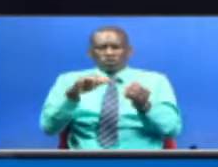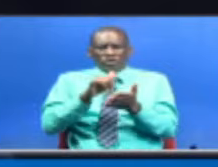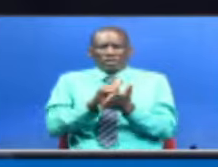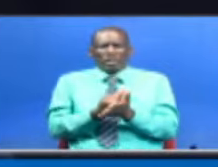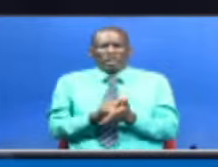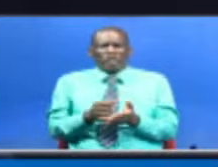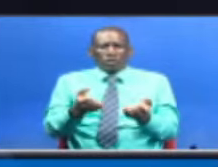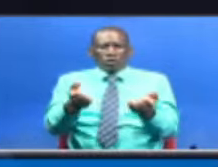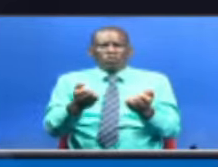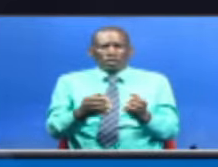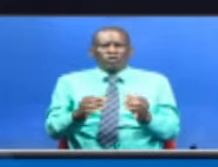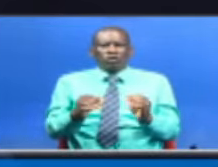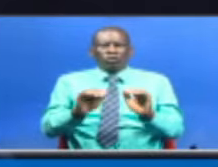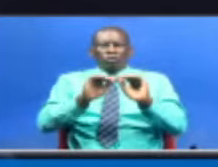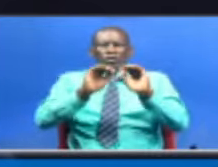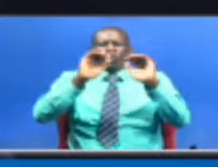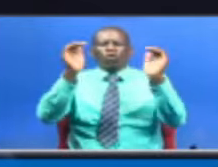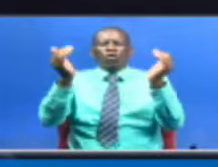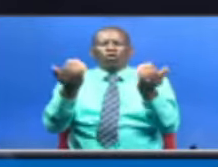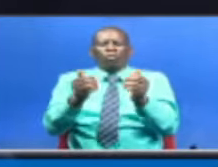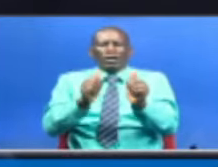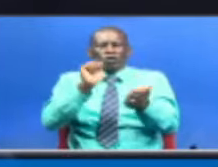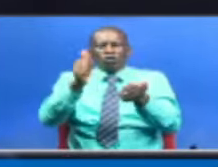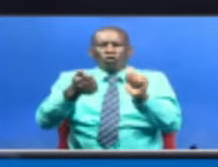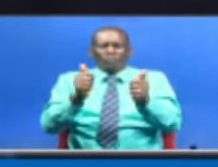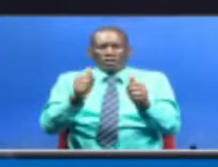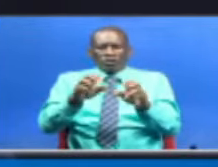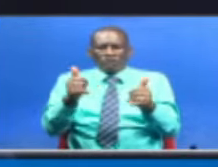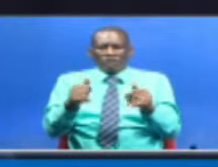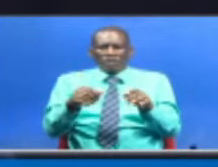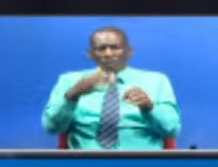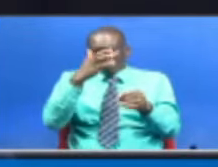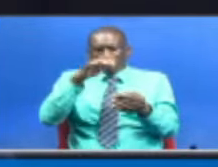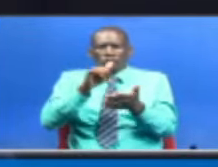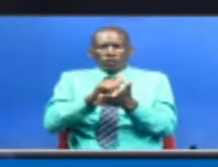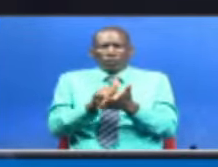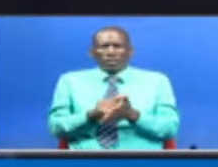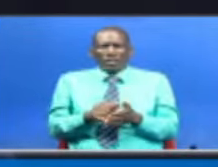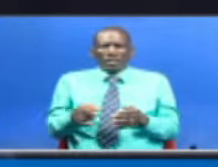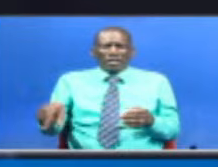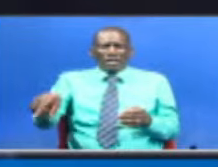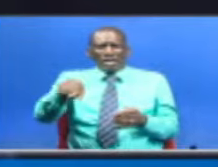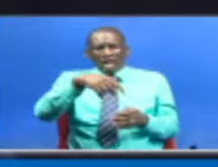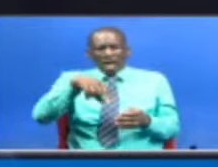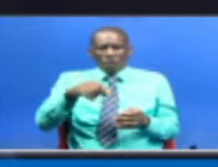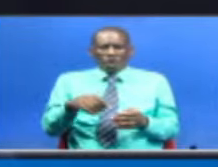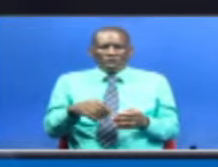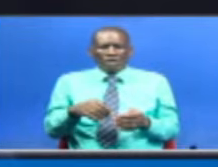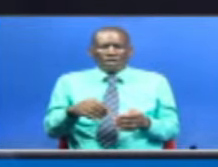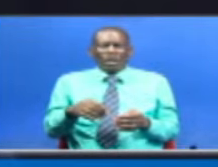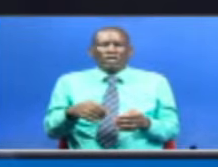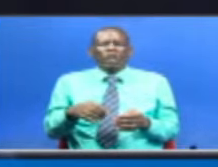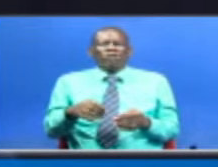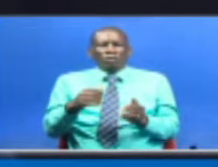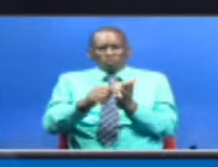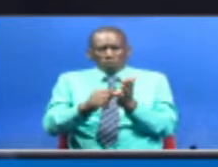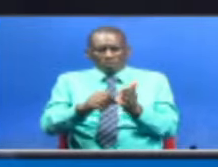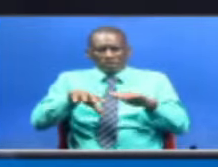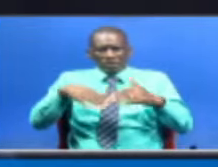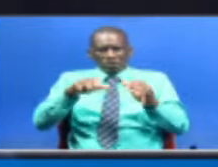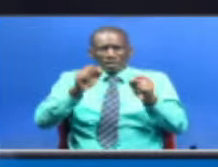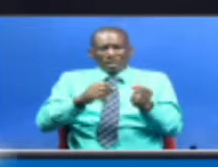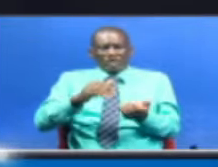need to be globally competitive. And as a result of that, our cry still remains that how we can